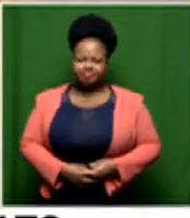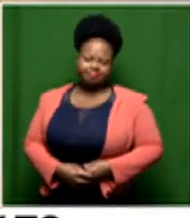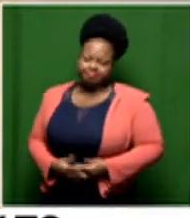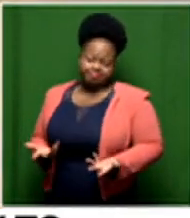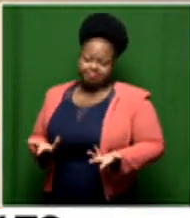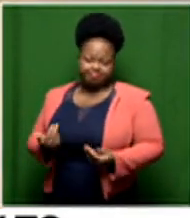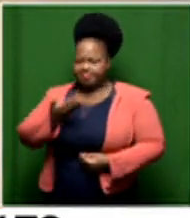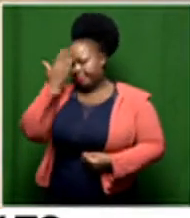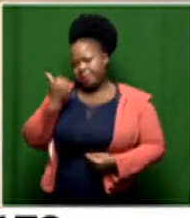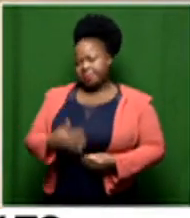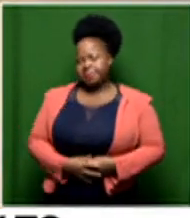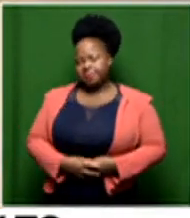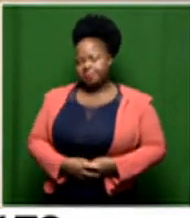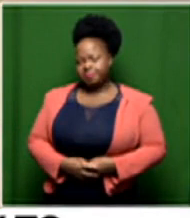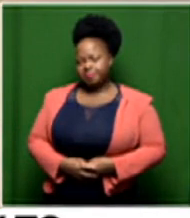know. I